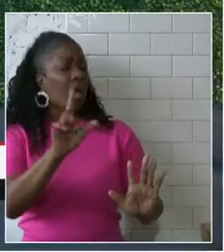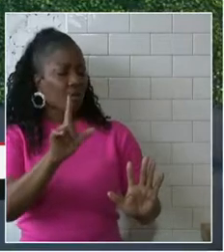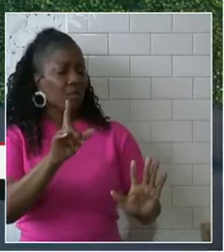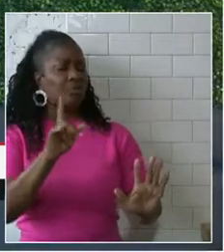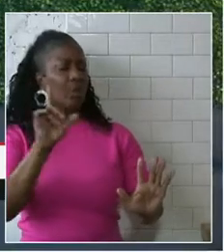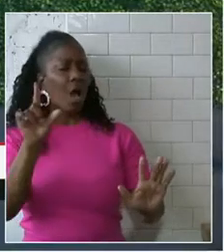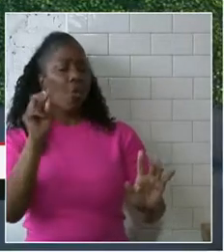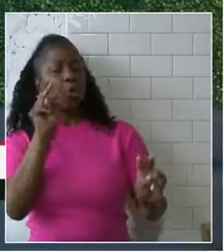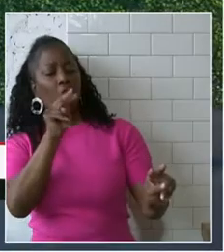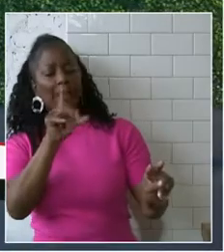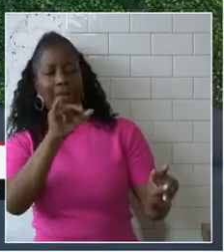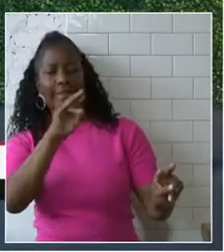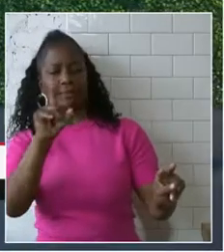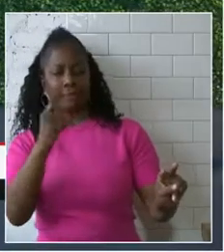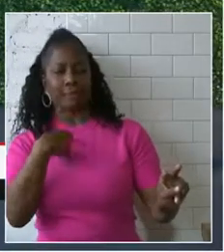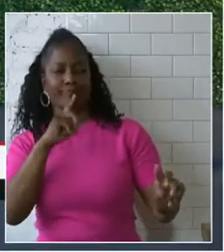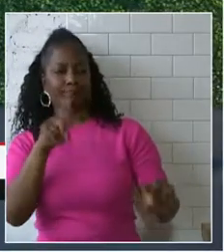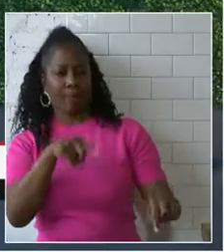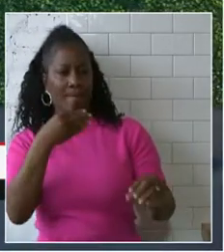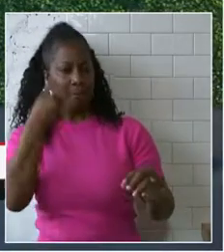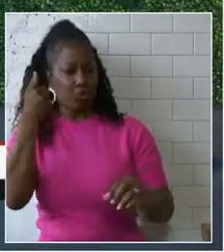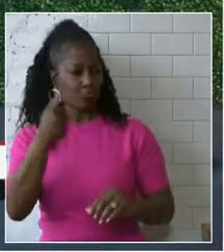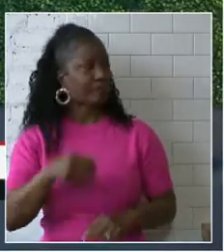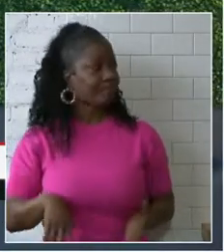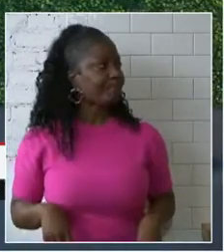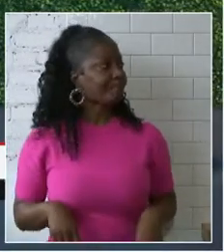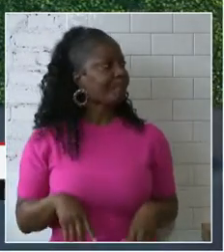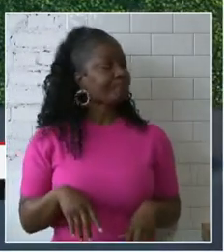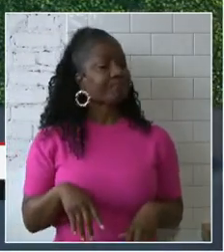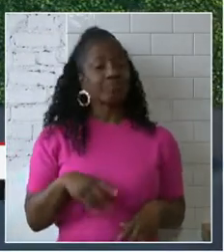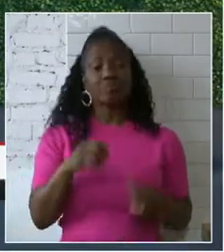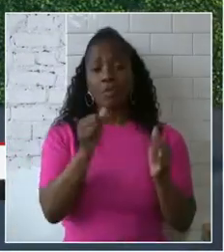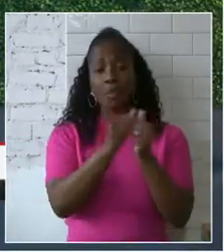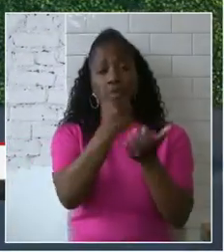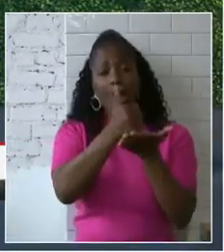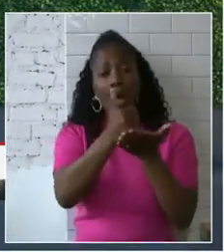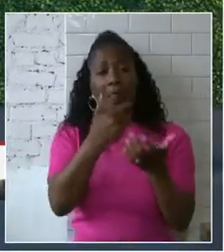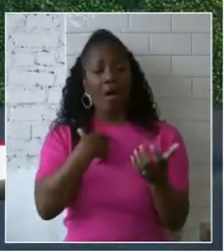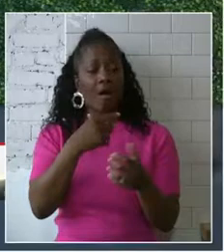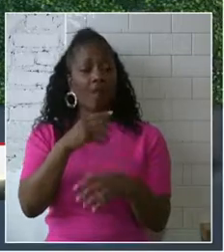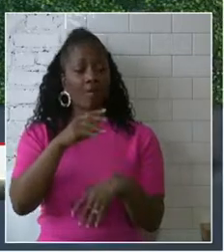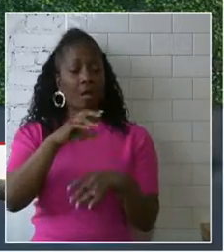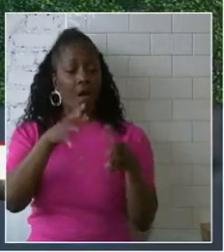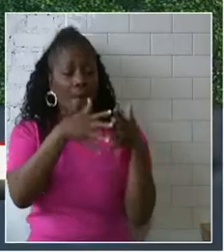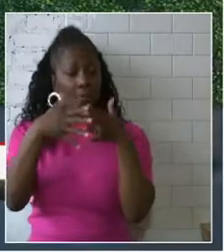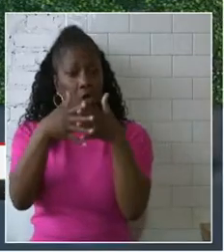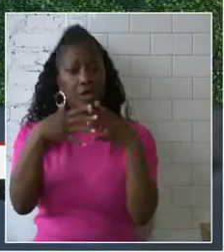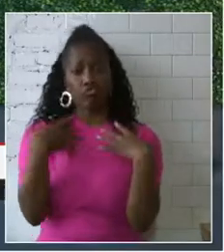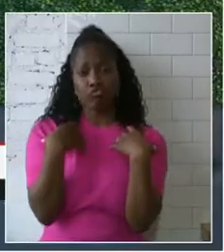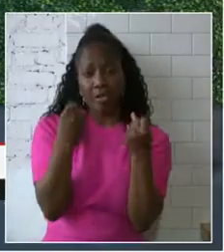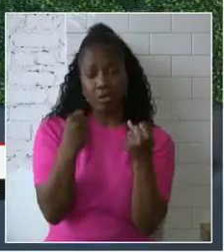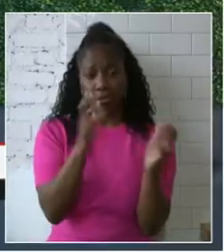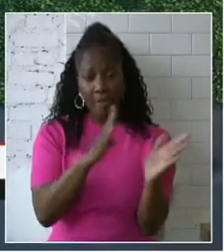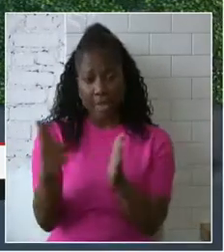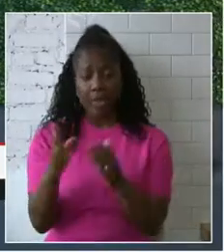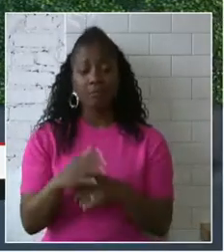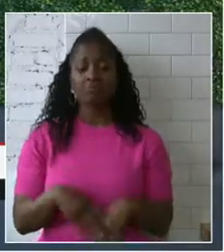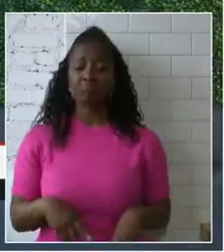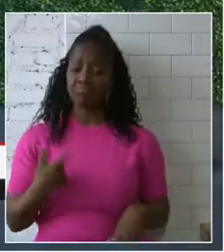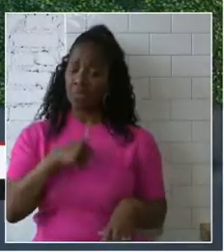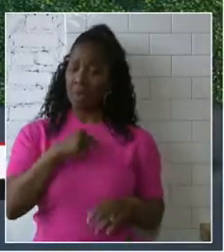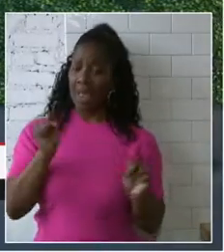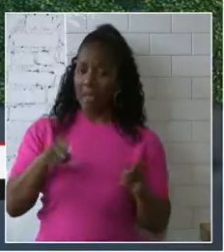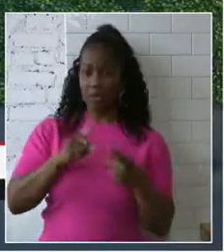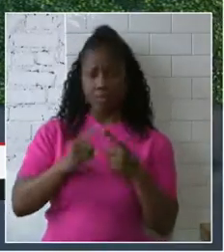I'll turn to Linda, because with the help of the American Rescue Plan, we were able to make